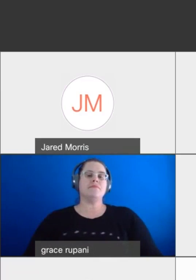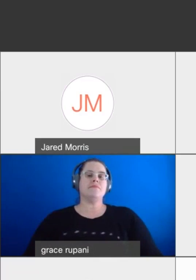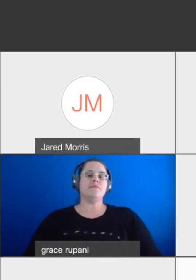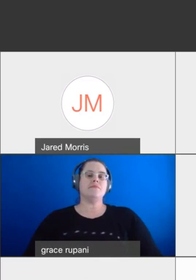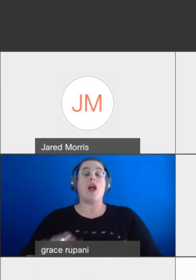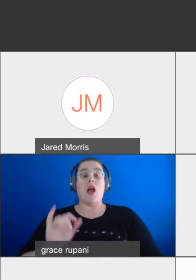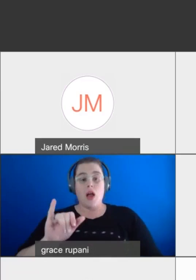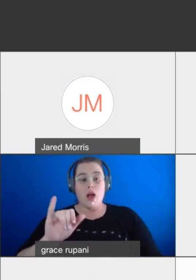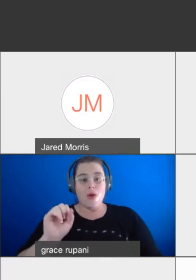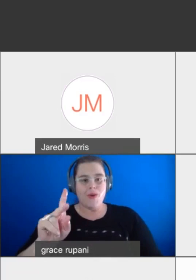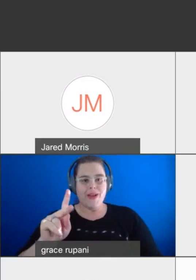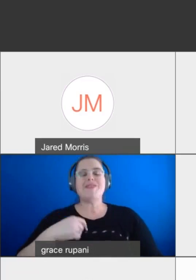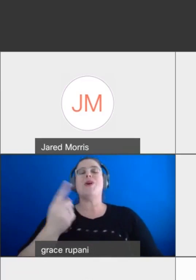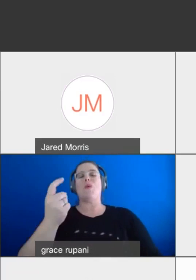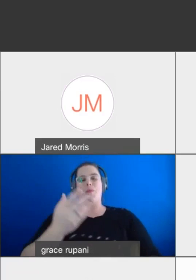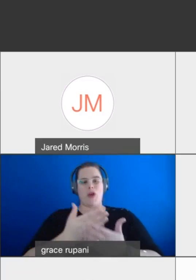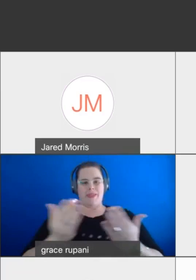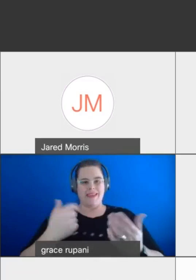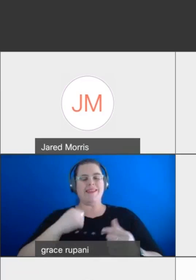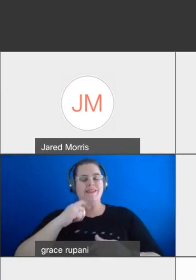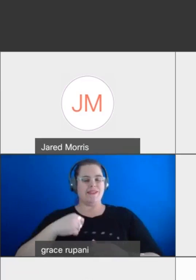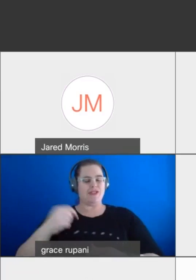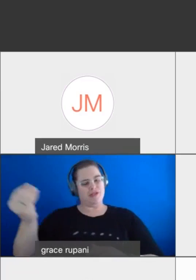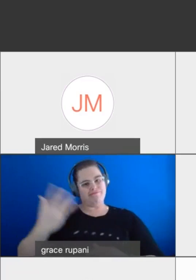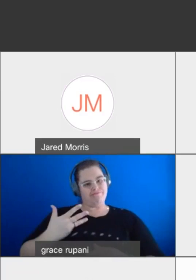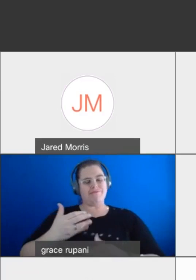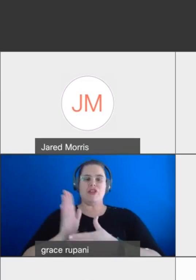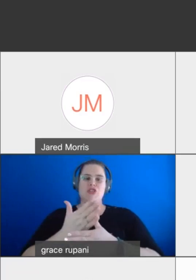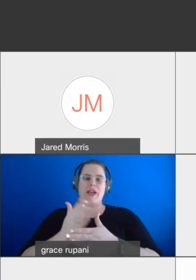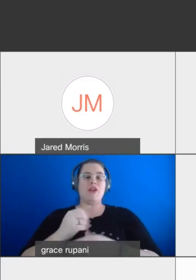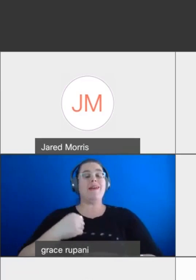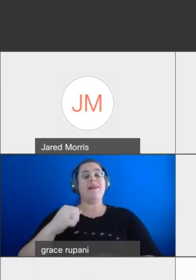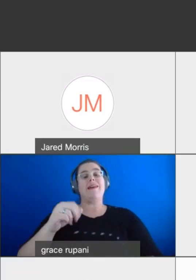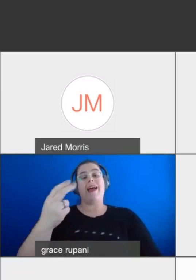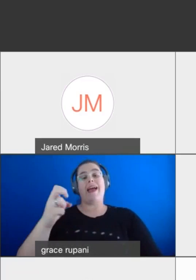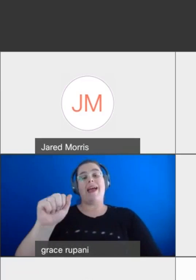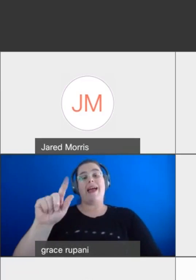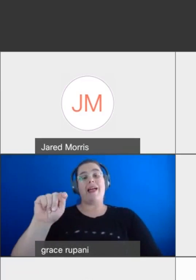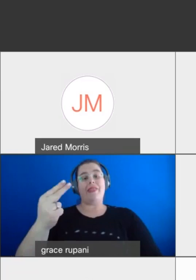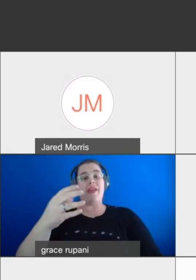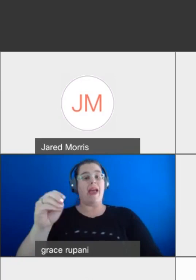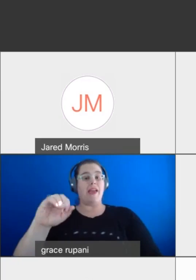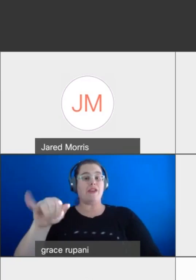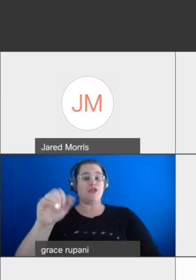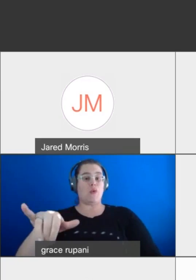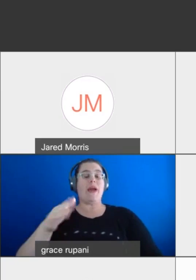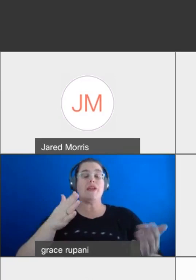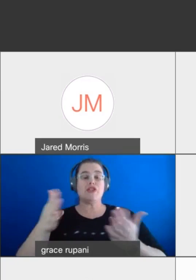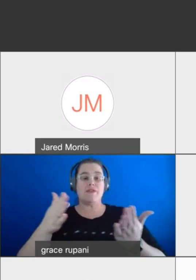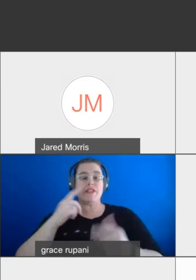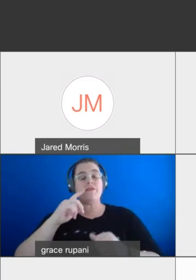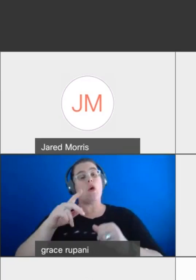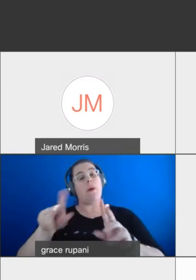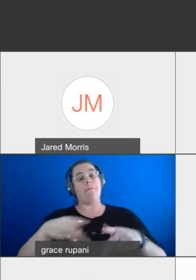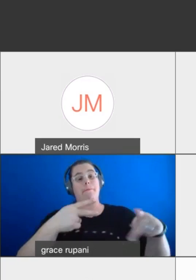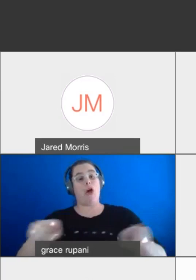okay, so one more thing that's been shared is Health and Joy Services monthly virtual party for the people they support, the